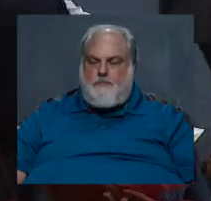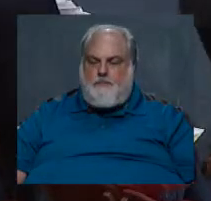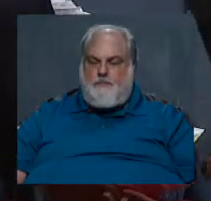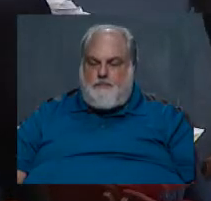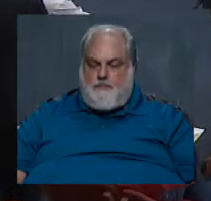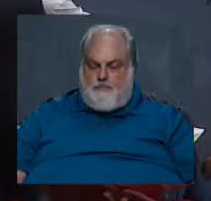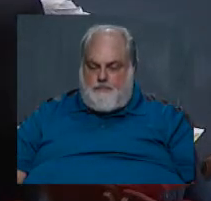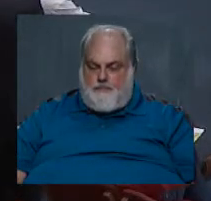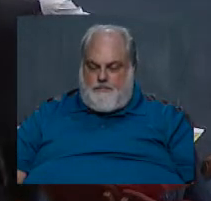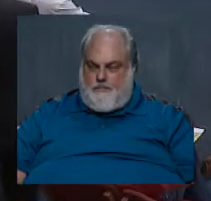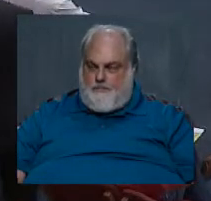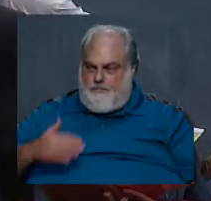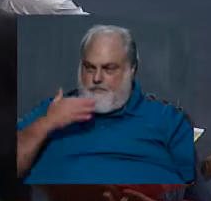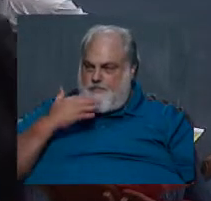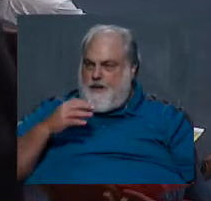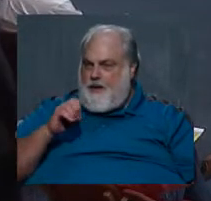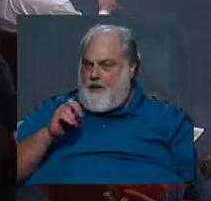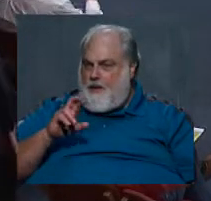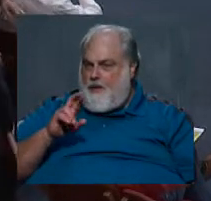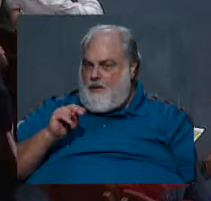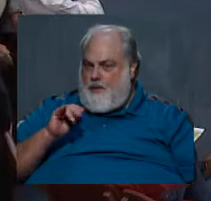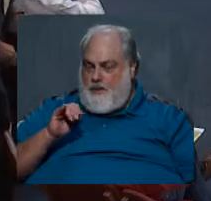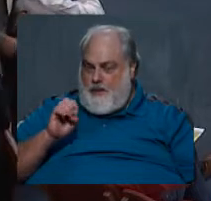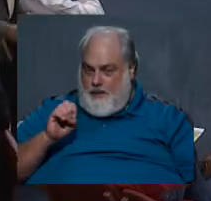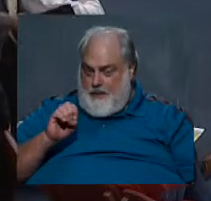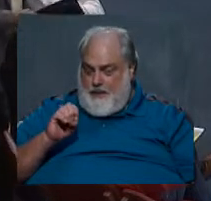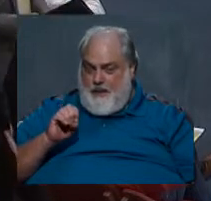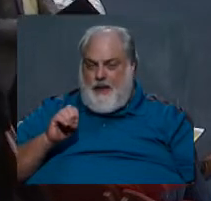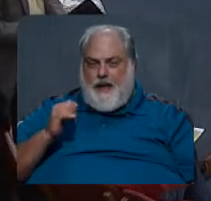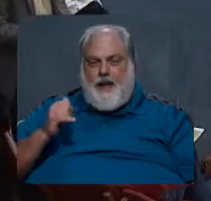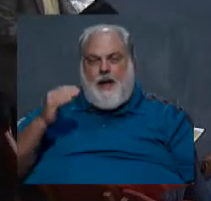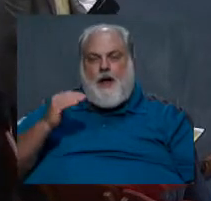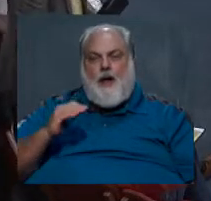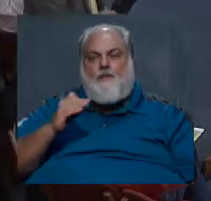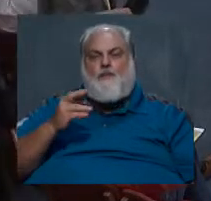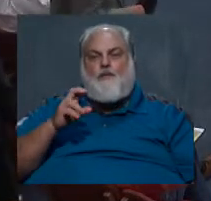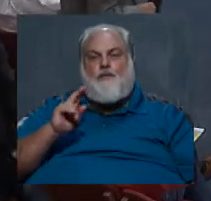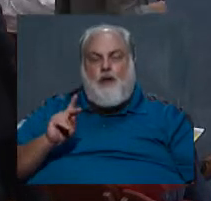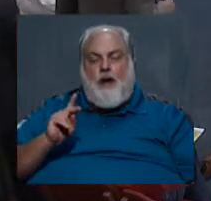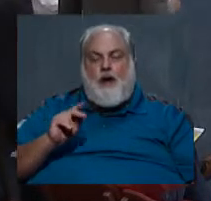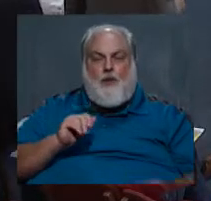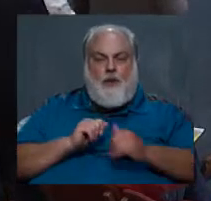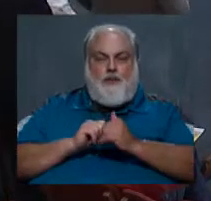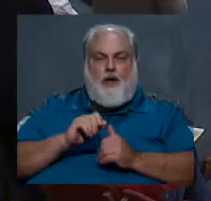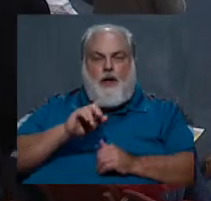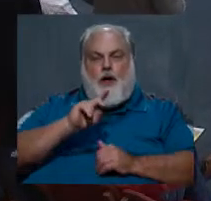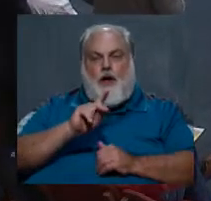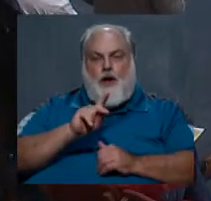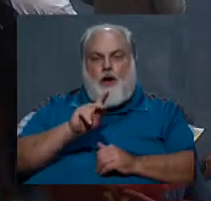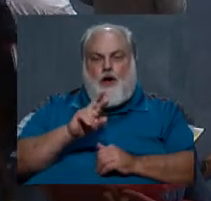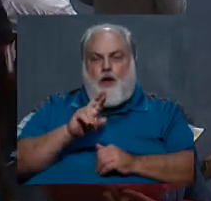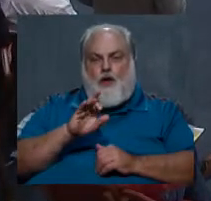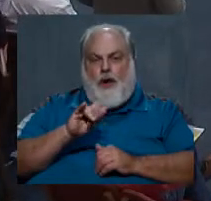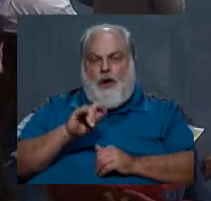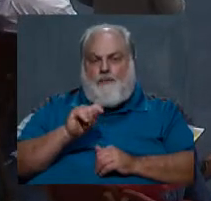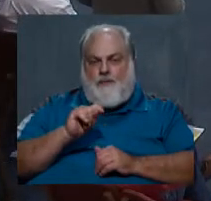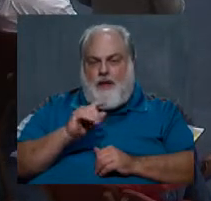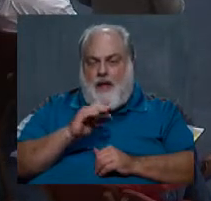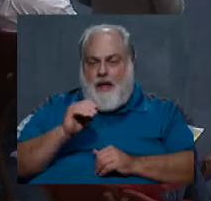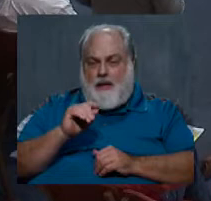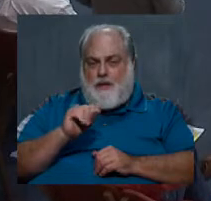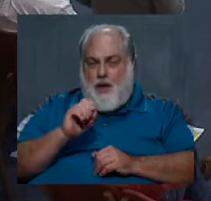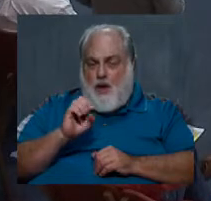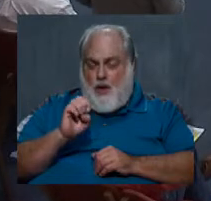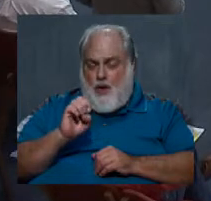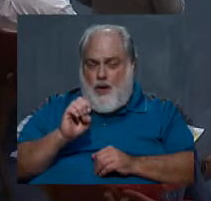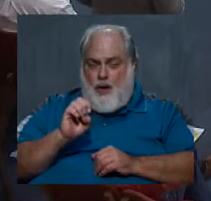Okay. Thank you. Thank you, Ernie. I appreciate that presentation. And now I'm going to let Frank Riggins with Craft & Toll talk about how we're going to